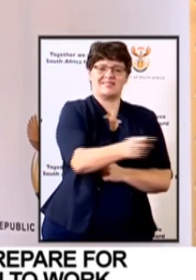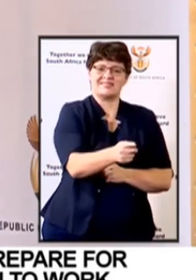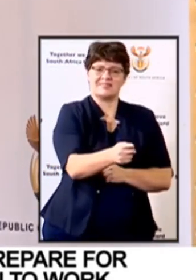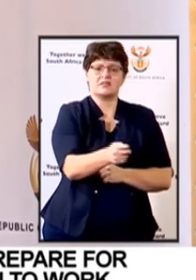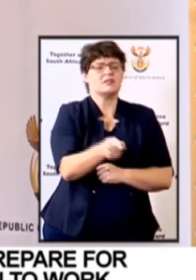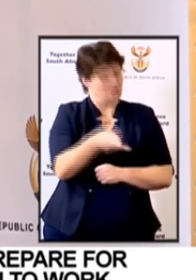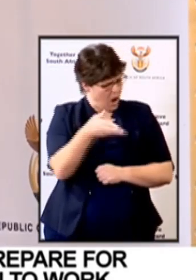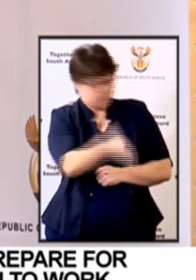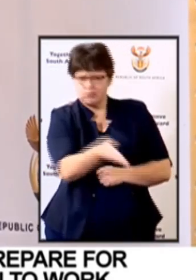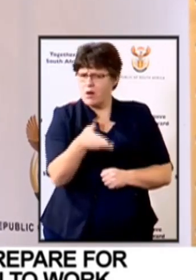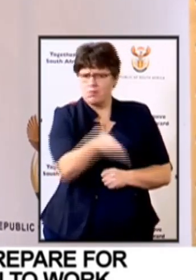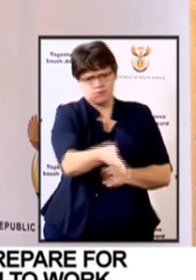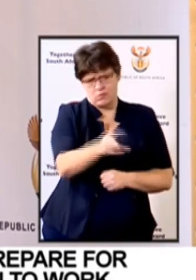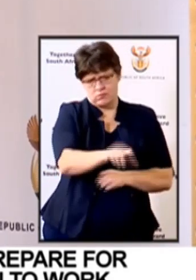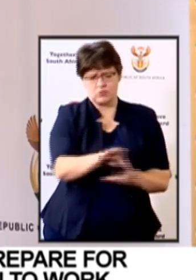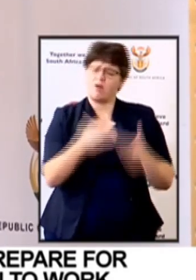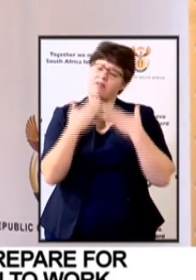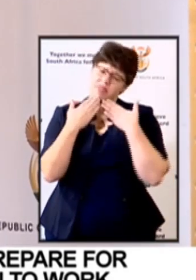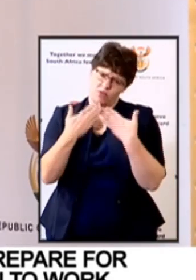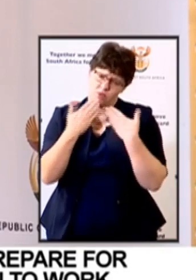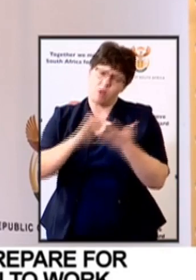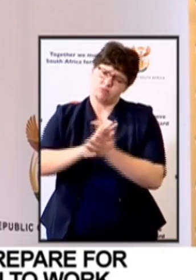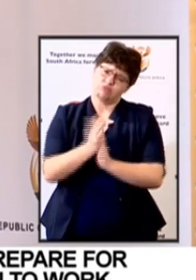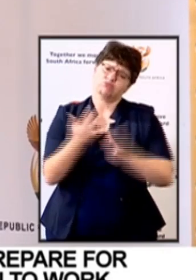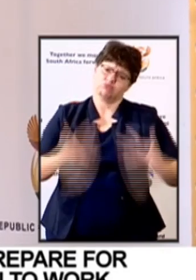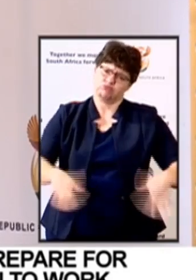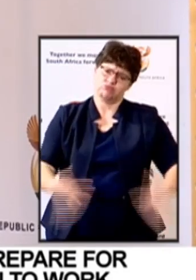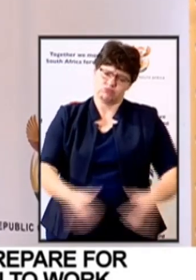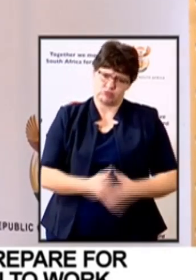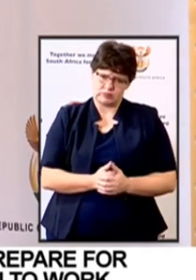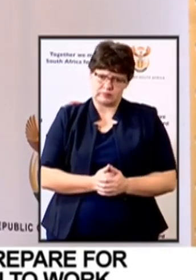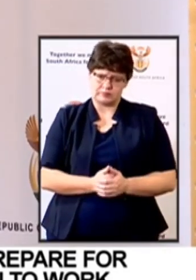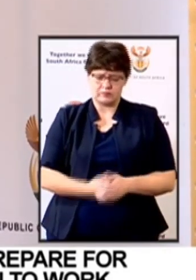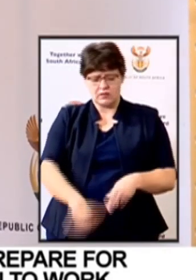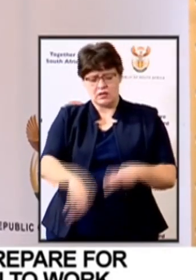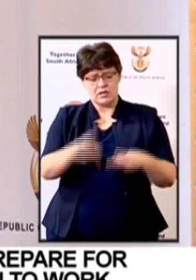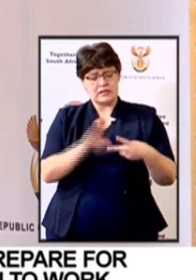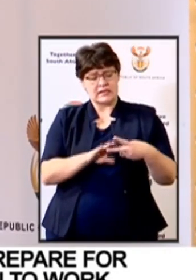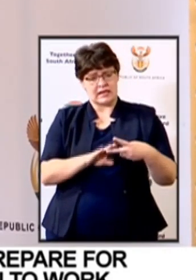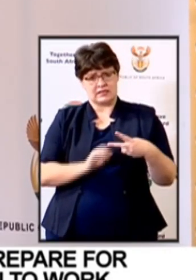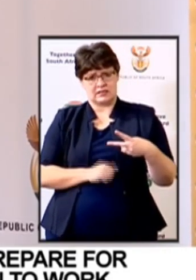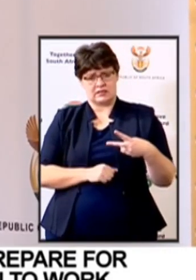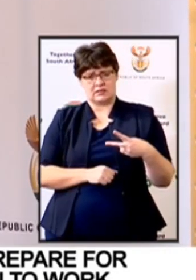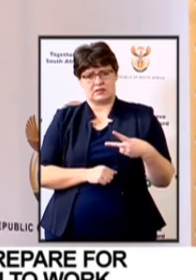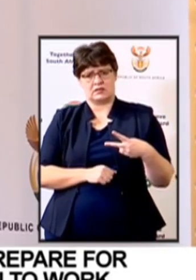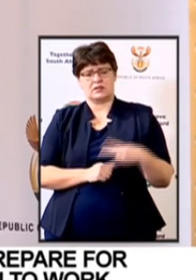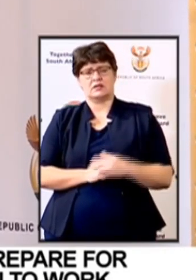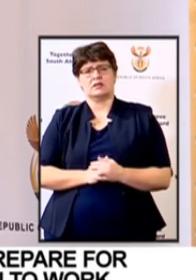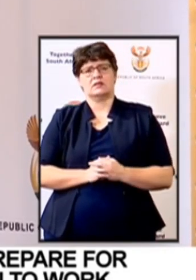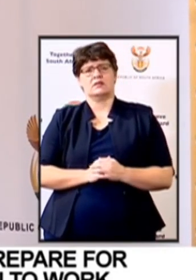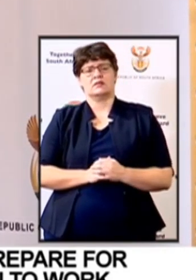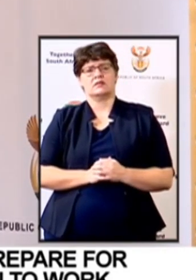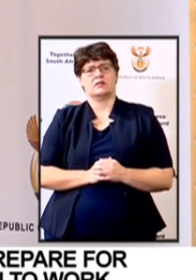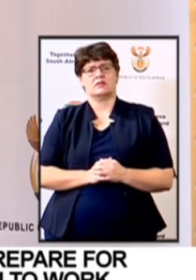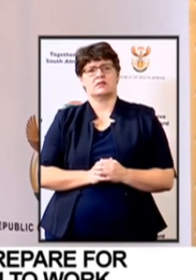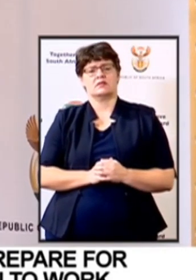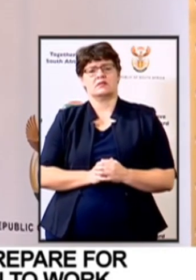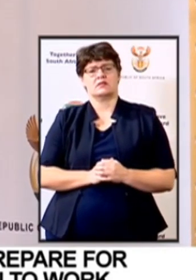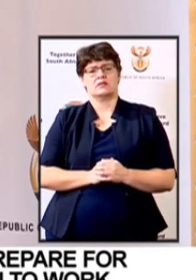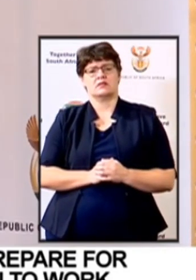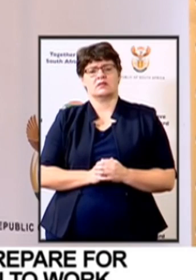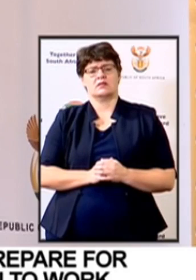The second question is this one on how do we determine, or how are we going to determine who